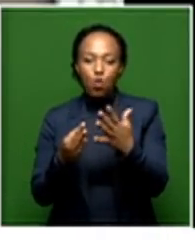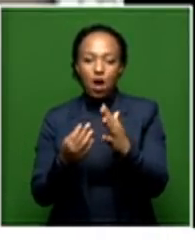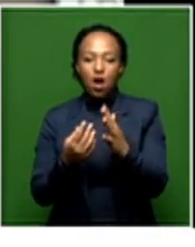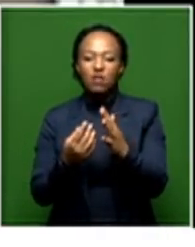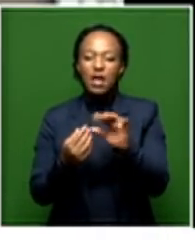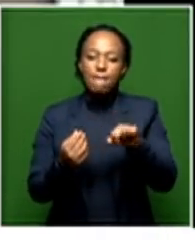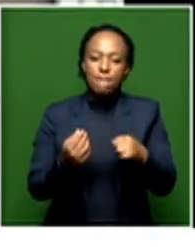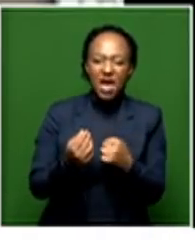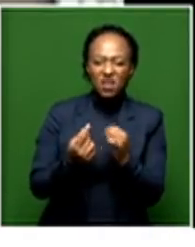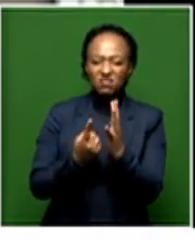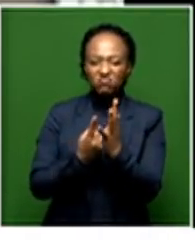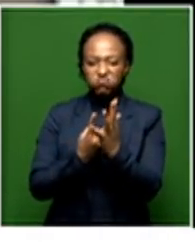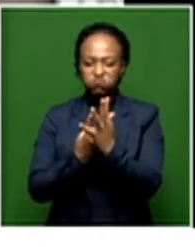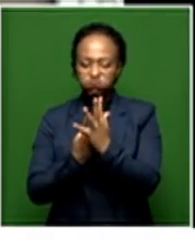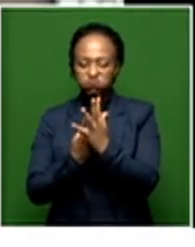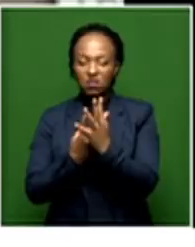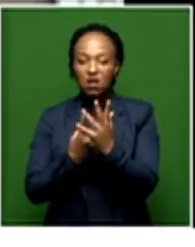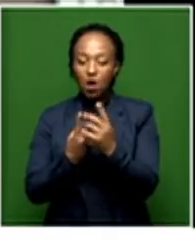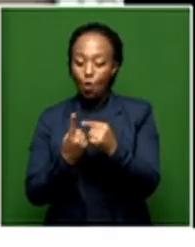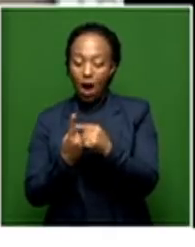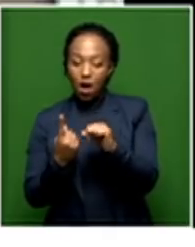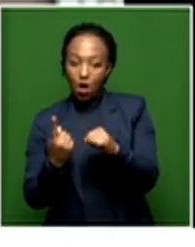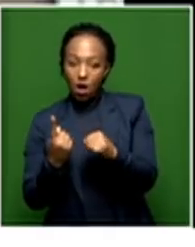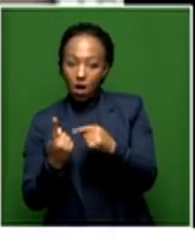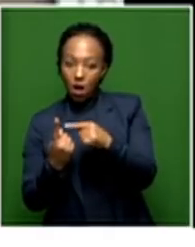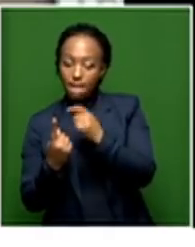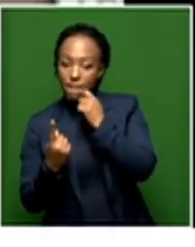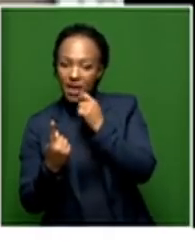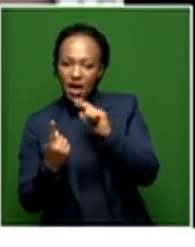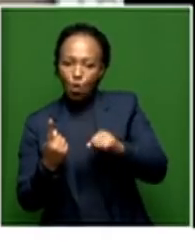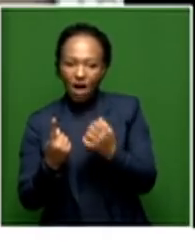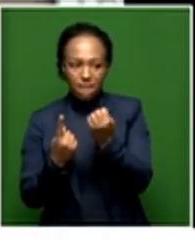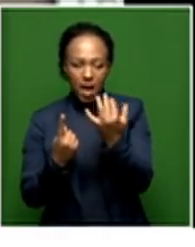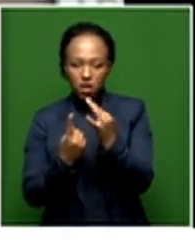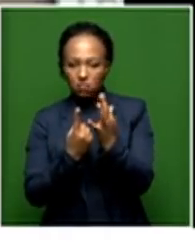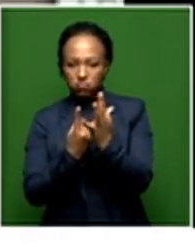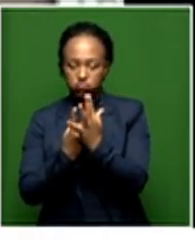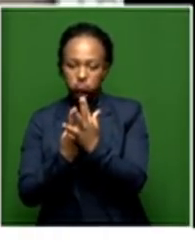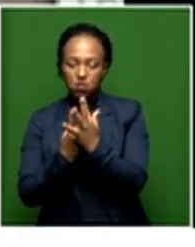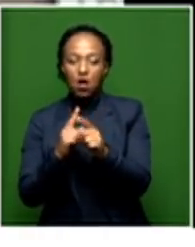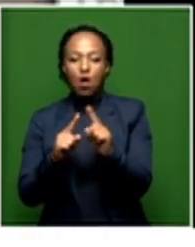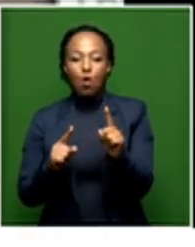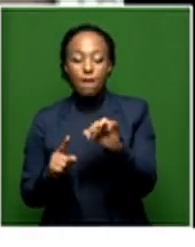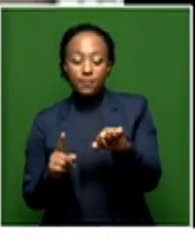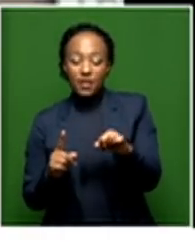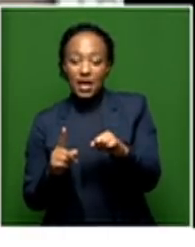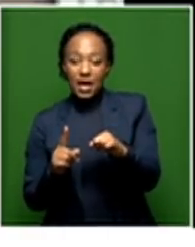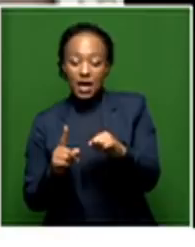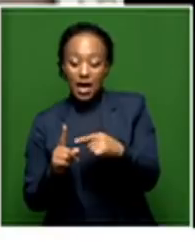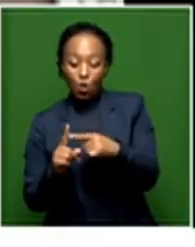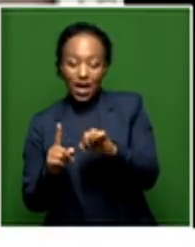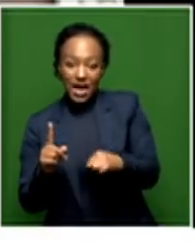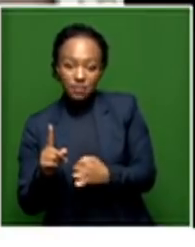different story, because this dualism, it's not just with the couple, it's with the husband And amongst his wives, there